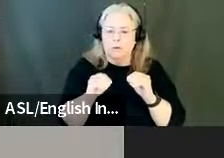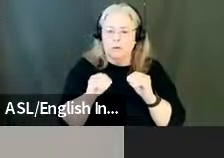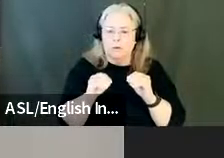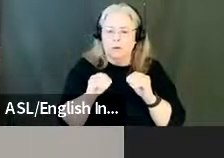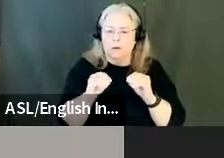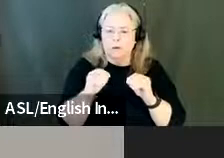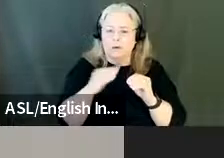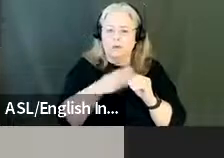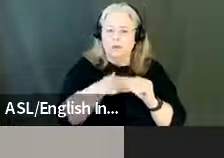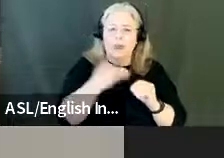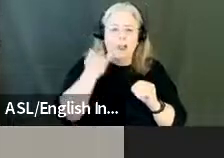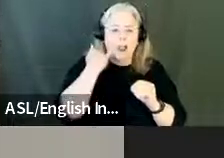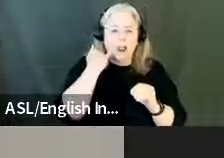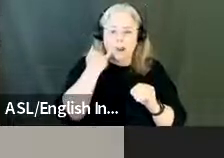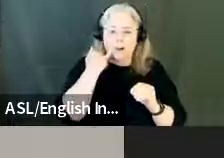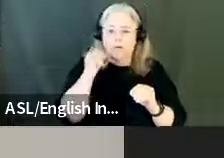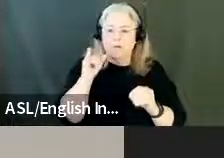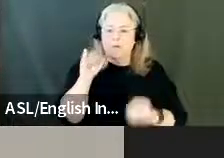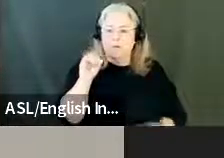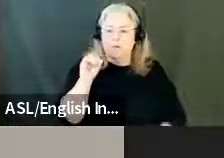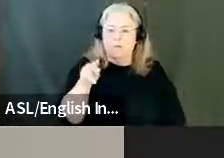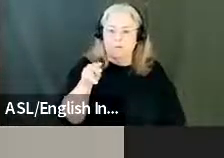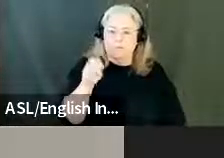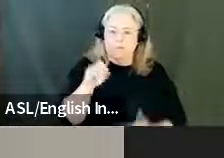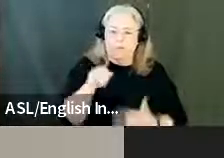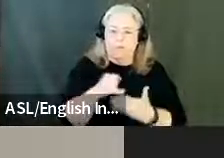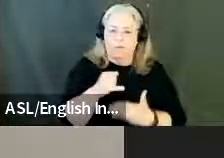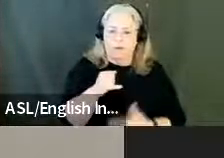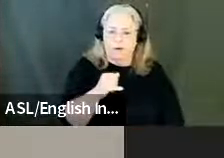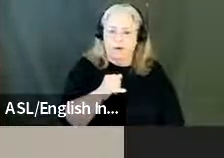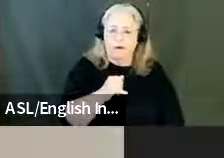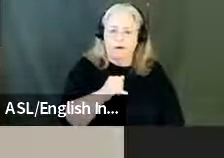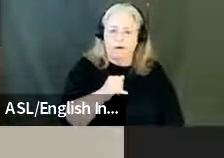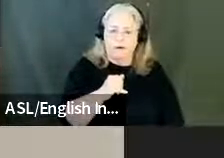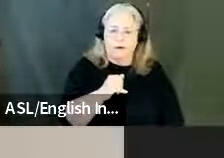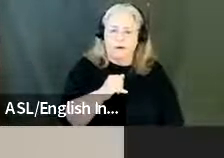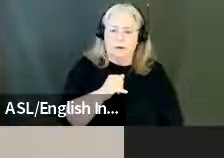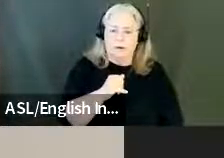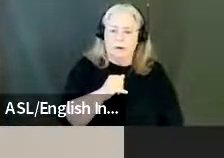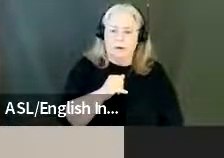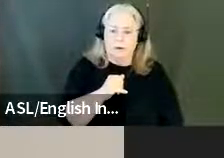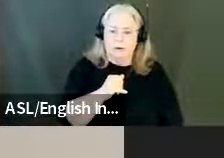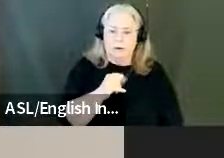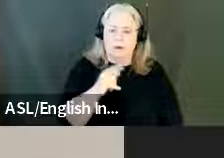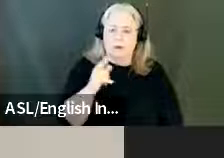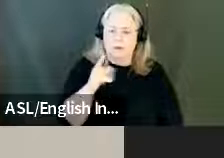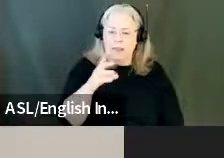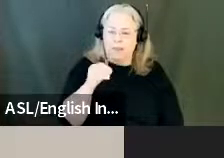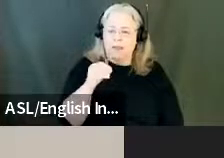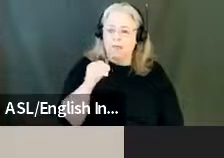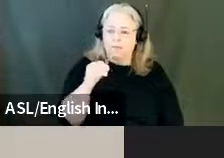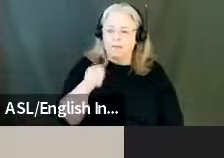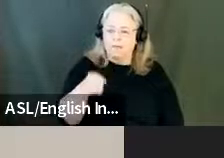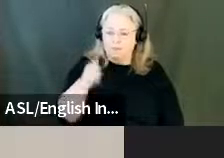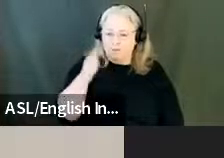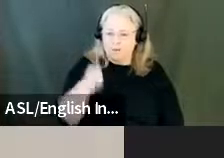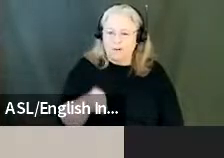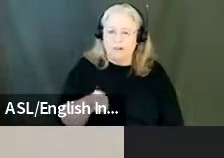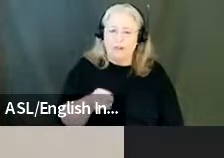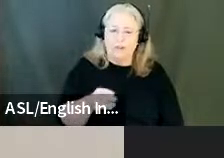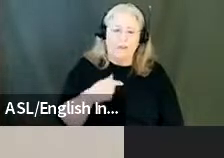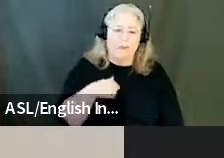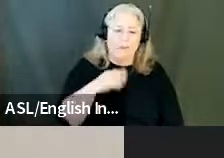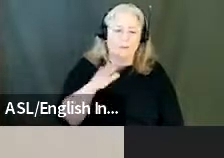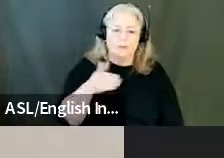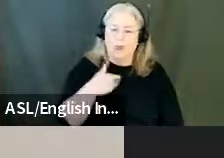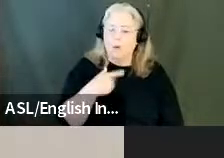my iPhone this way. Initial setup one. Insert the battery before using vertical. The device. So all I'm